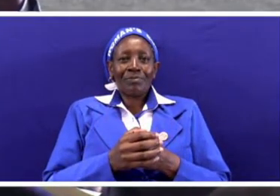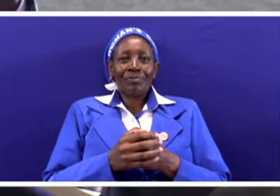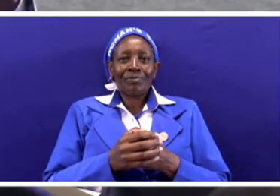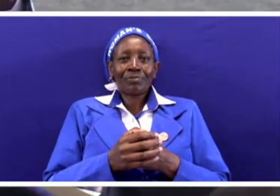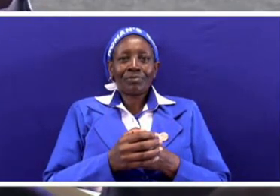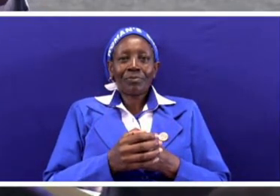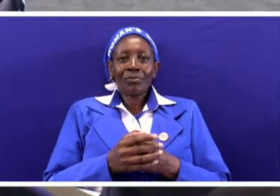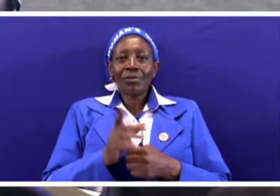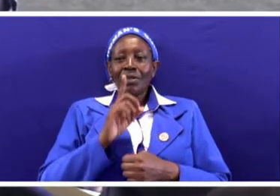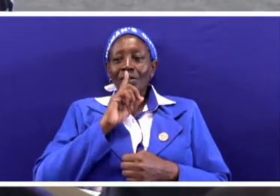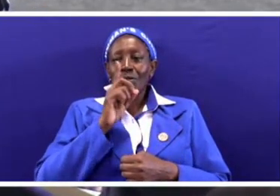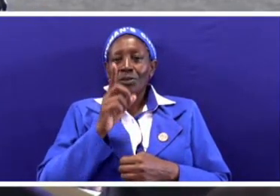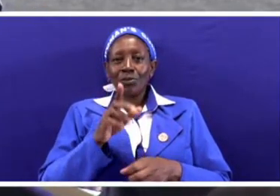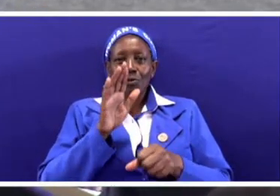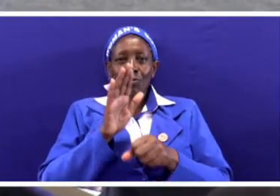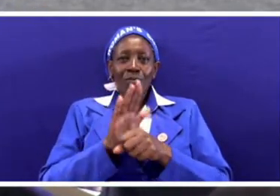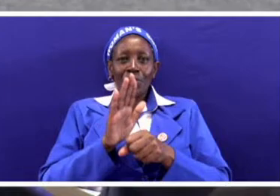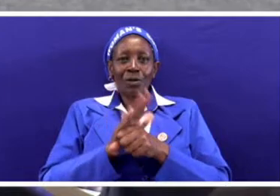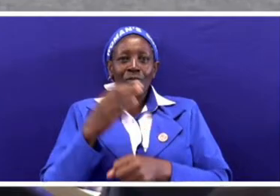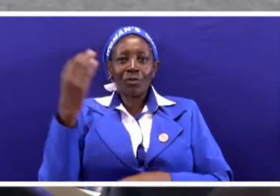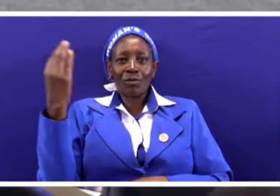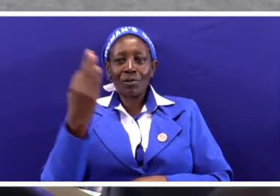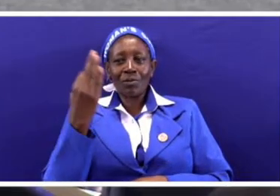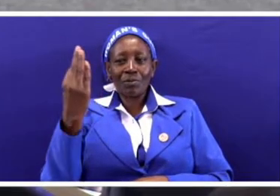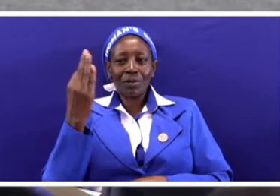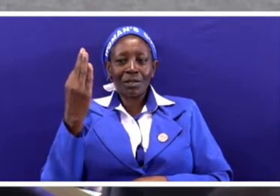So much from the speaker is not about the position,